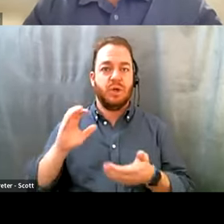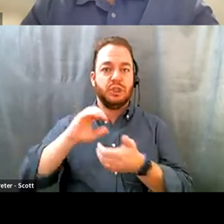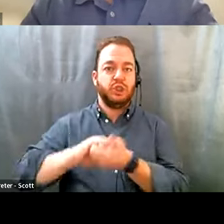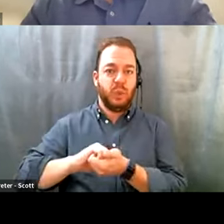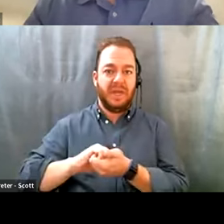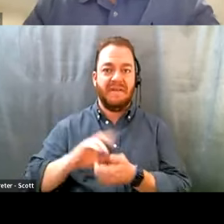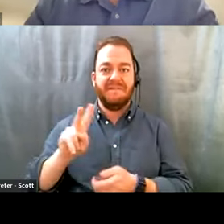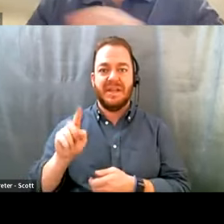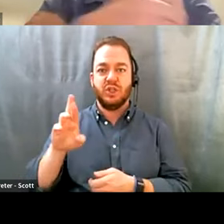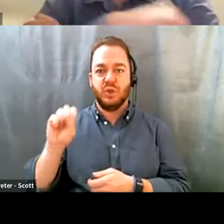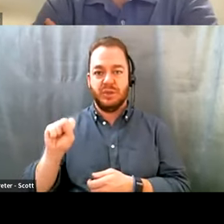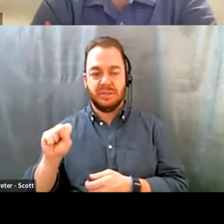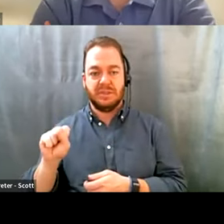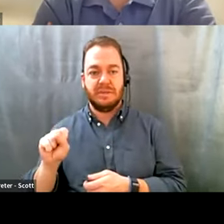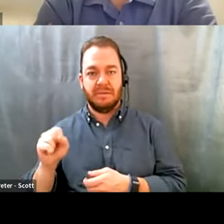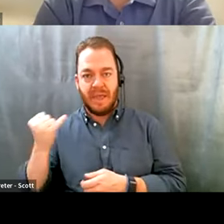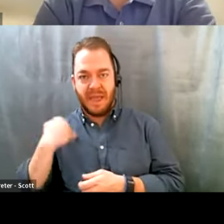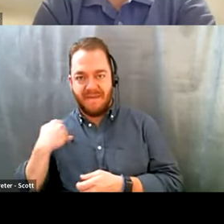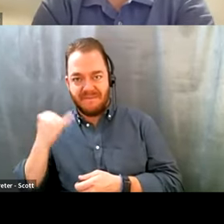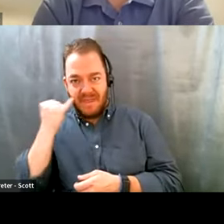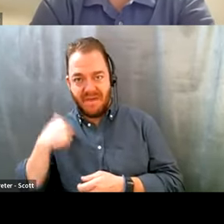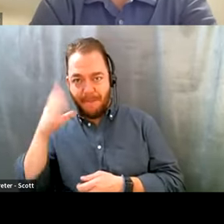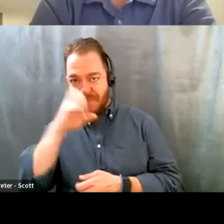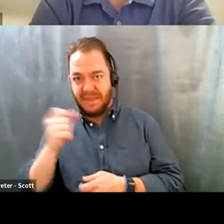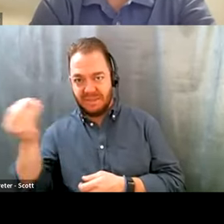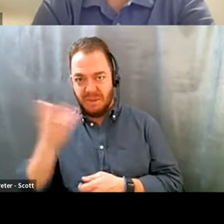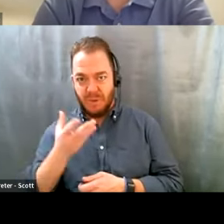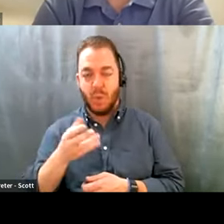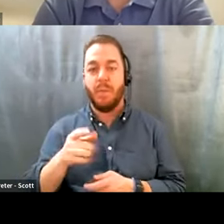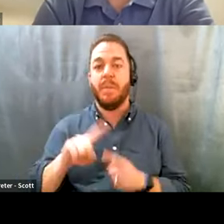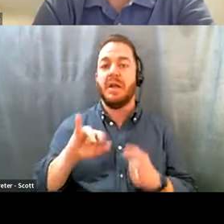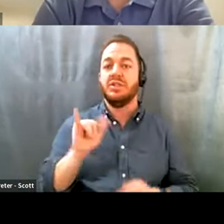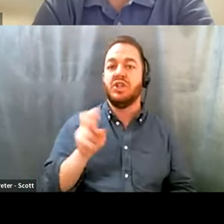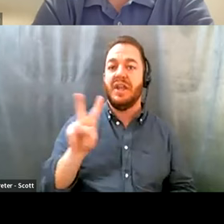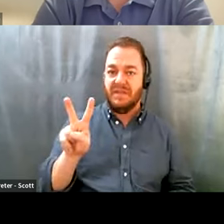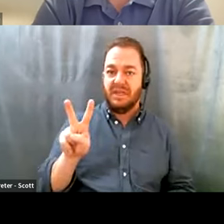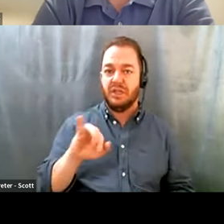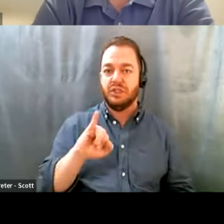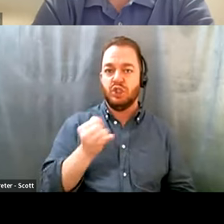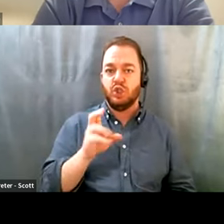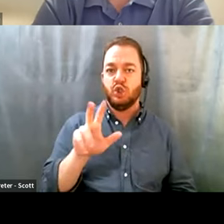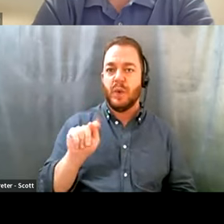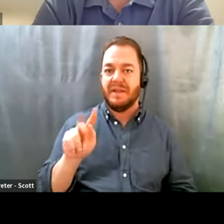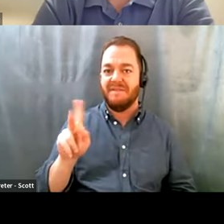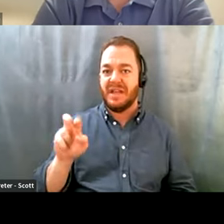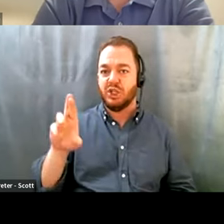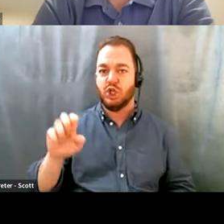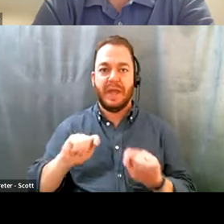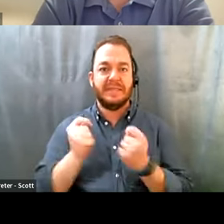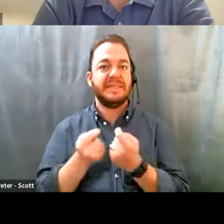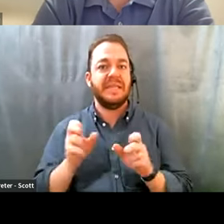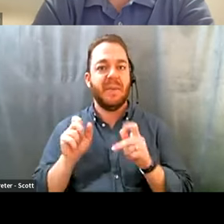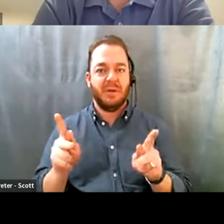And Dale, chime in if I happen to miss anything. But JVs and joint ventures and teaming opportunities.